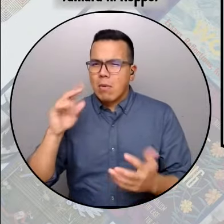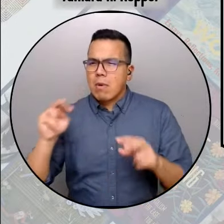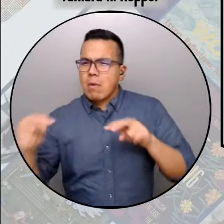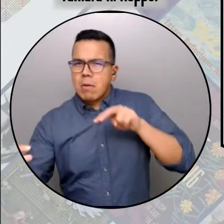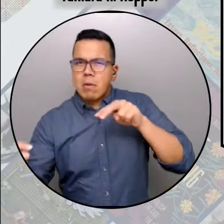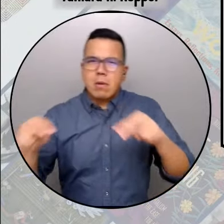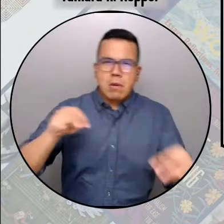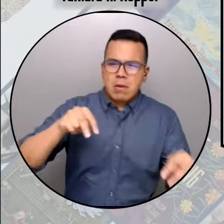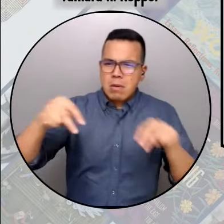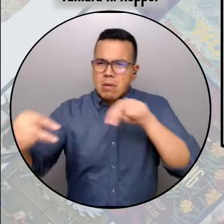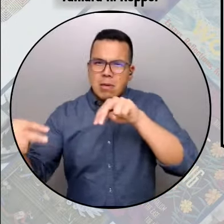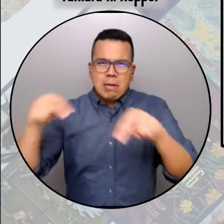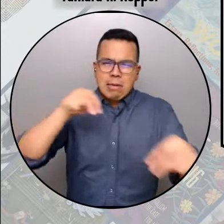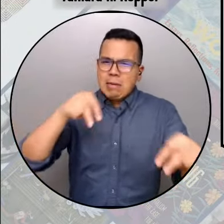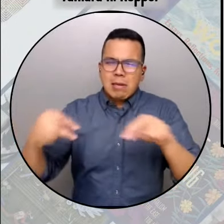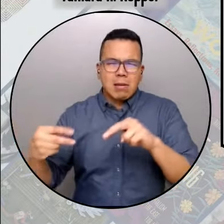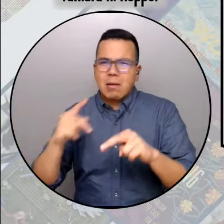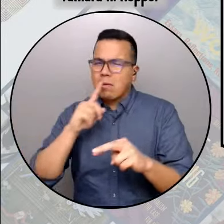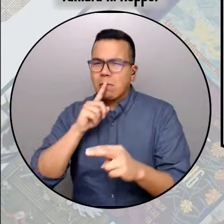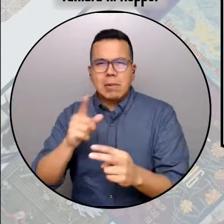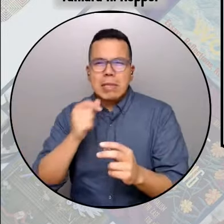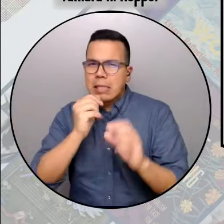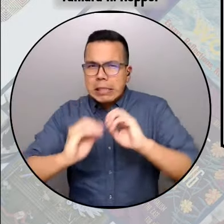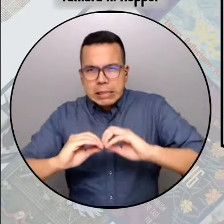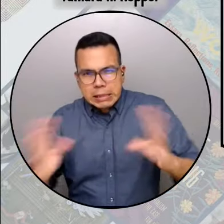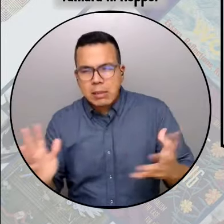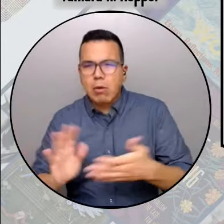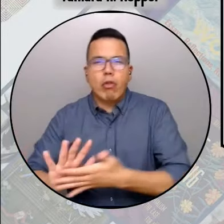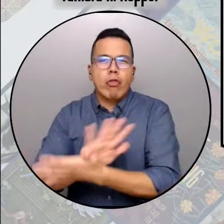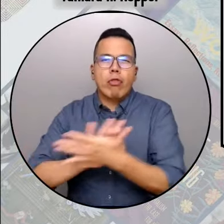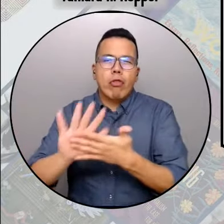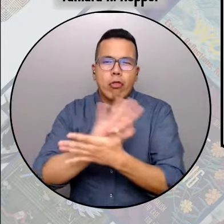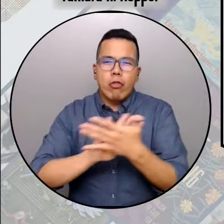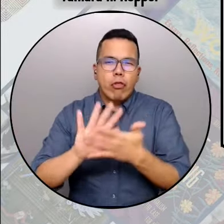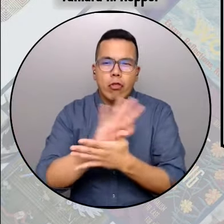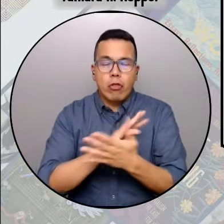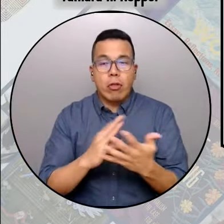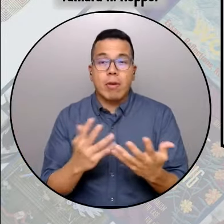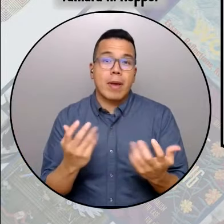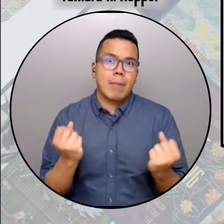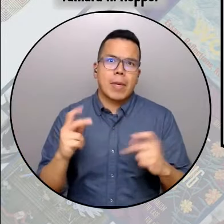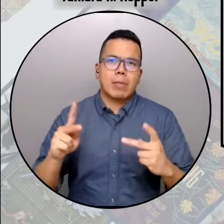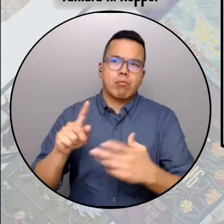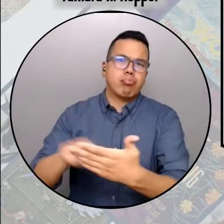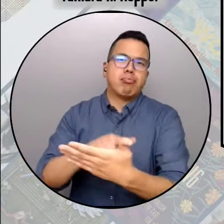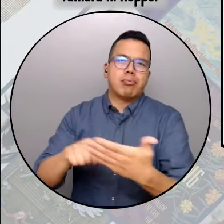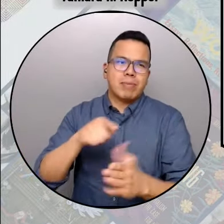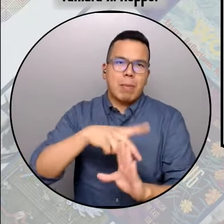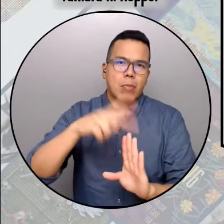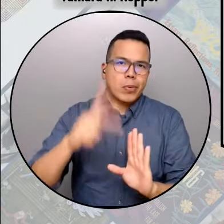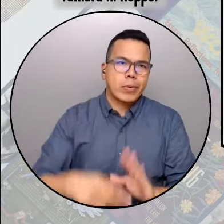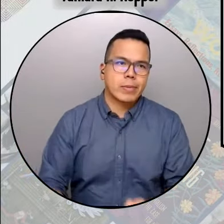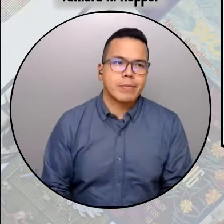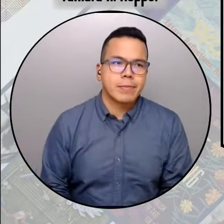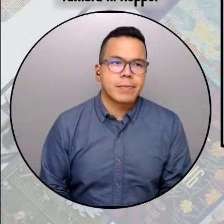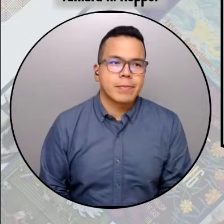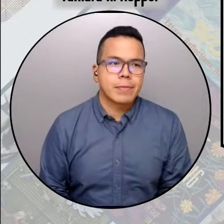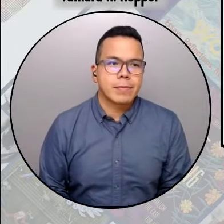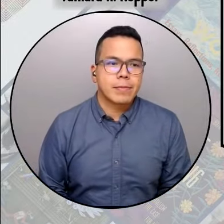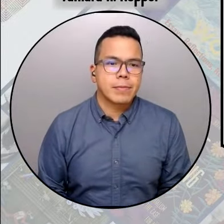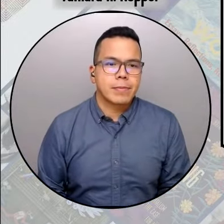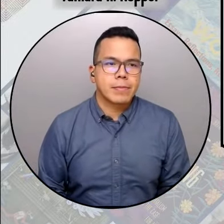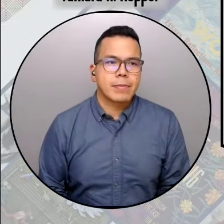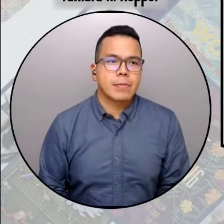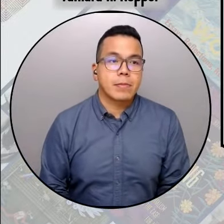deserving versus undeserving kind of stuff plays out in some of the critiques of these programs. So there's a criminal